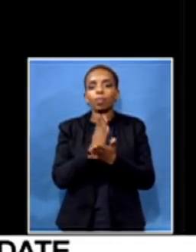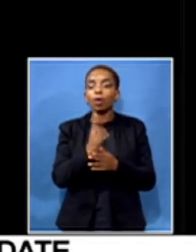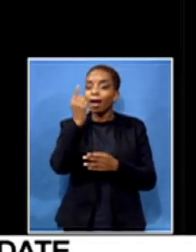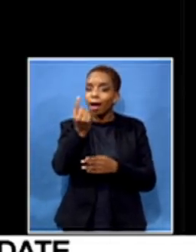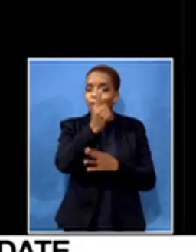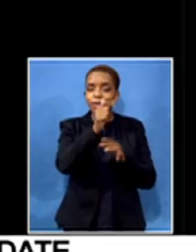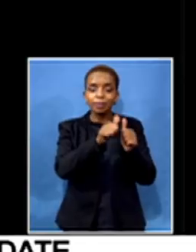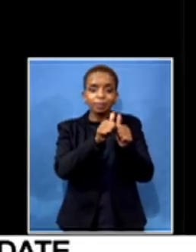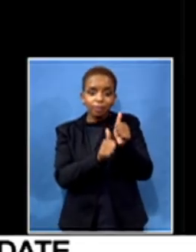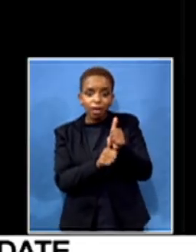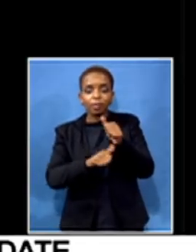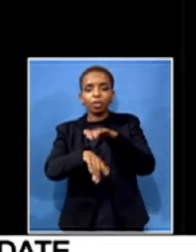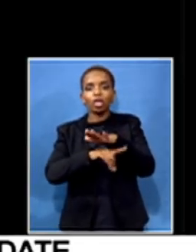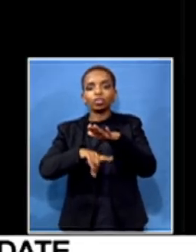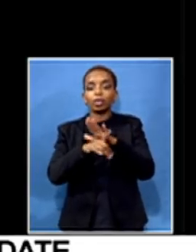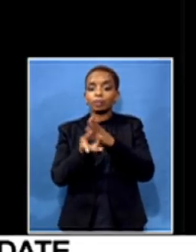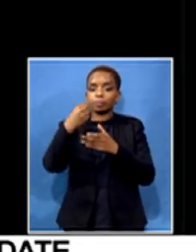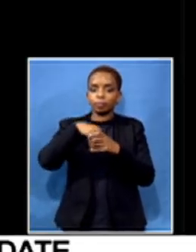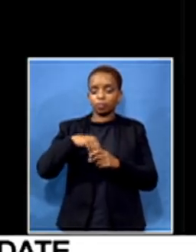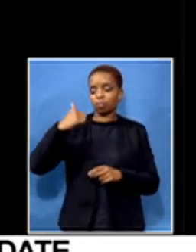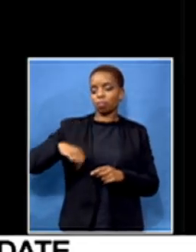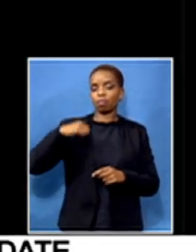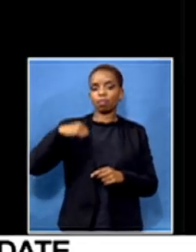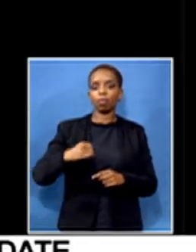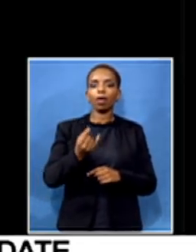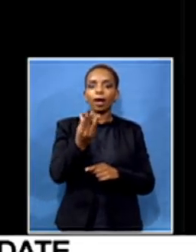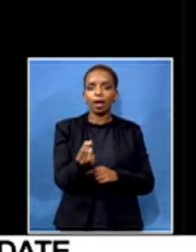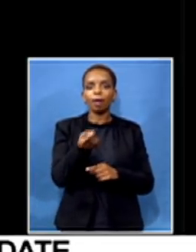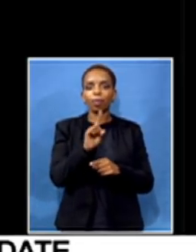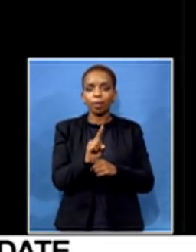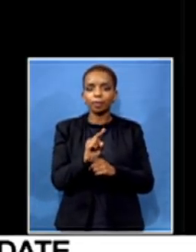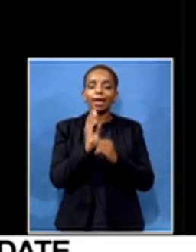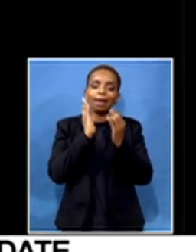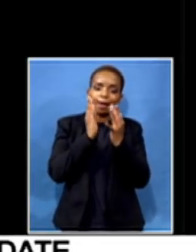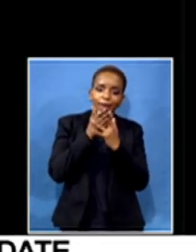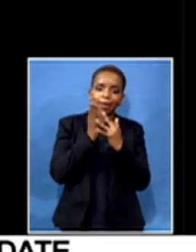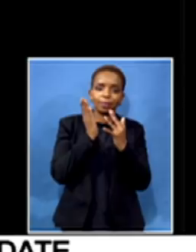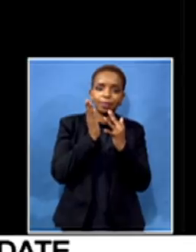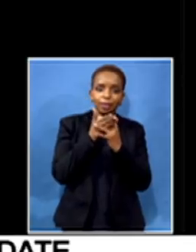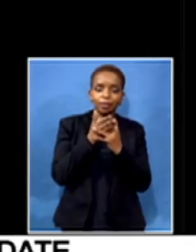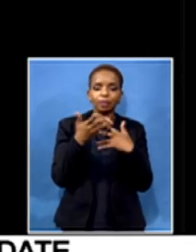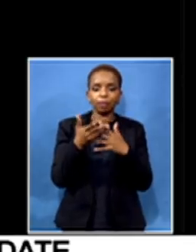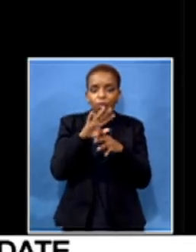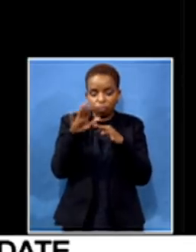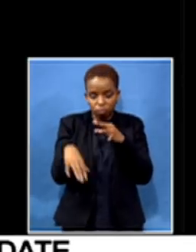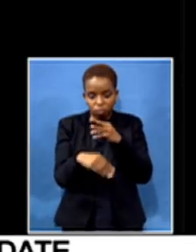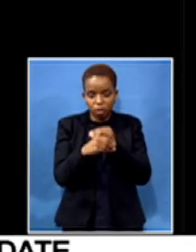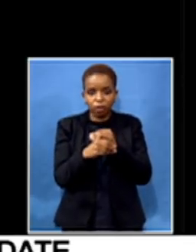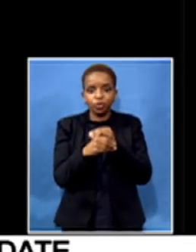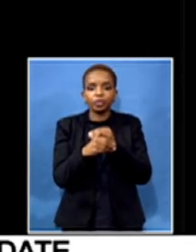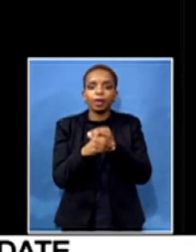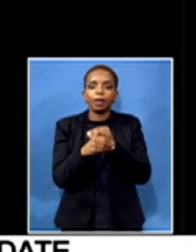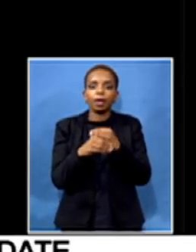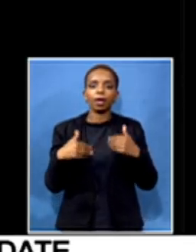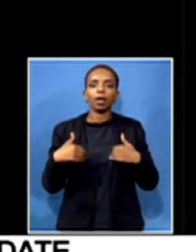within the metro has got a wall-to-wall access to additional health care. Once this has been done